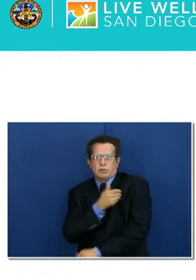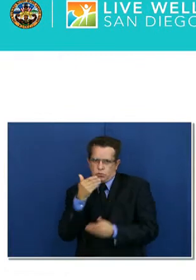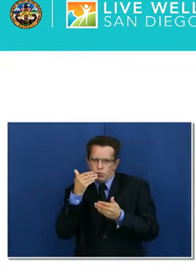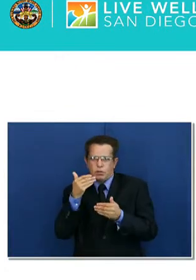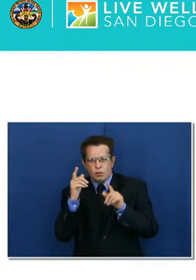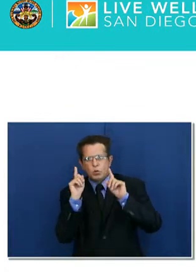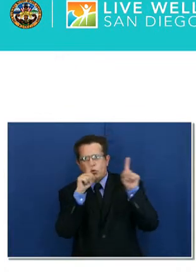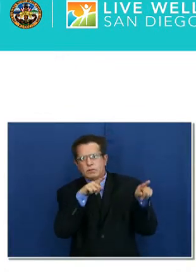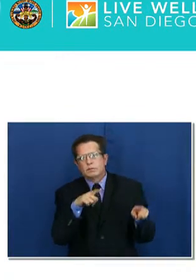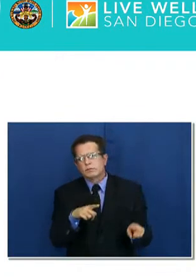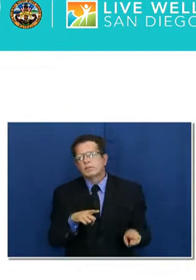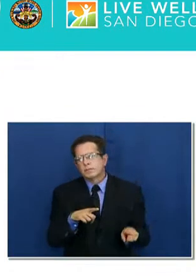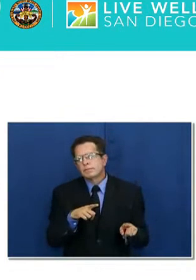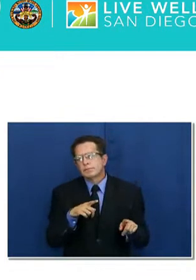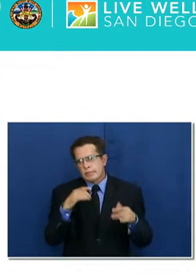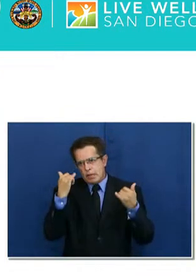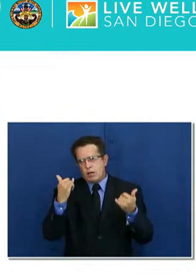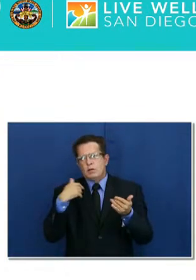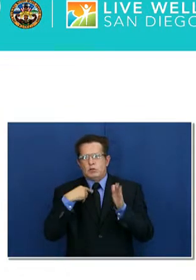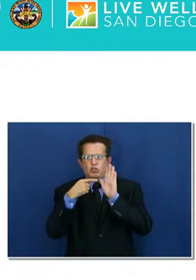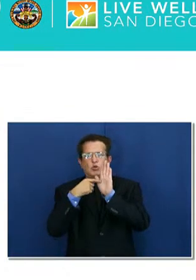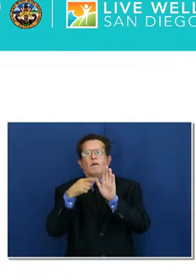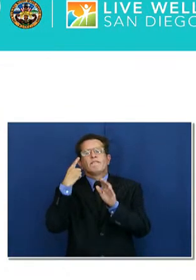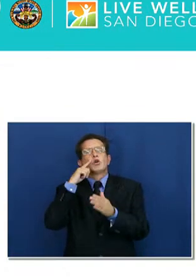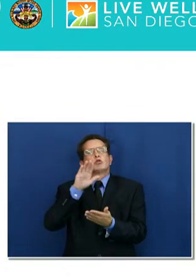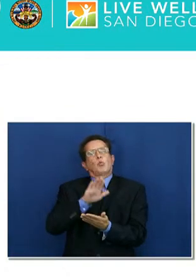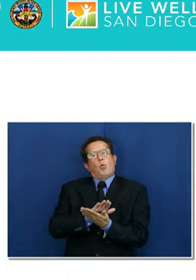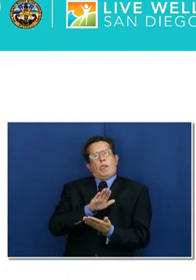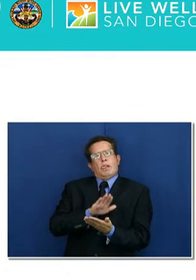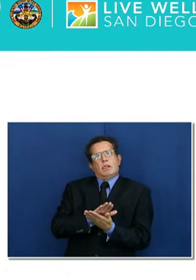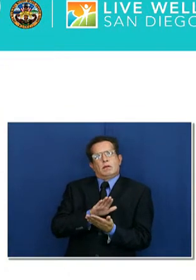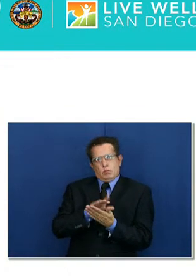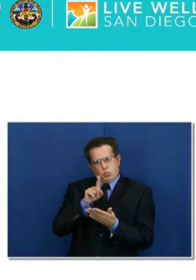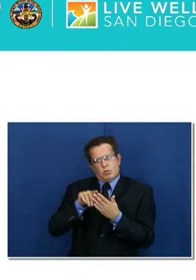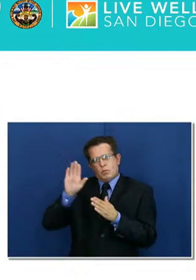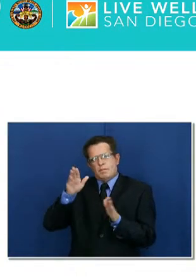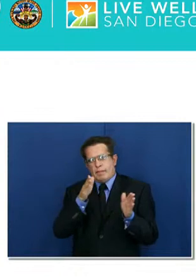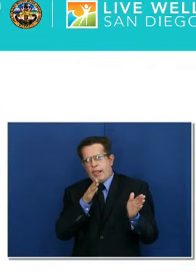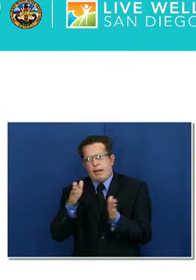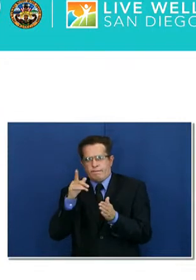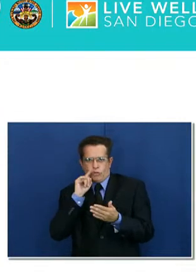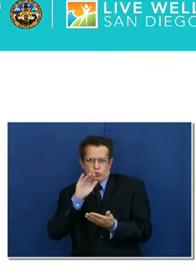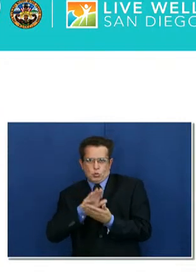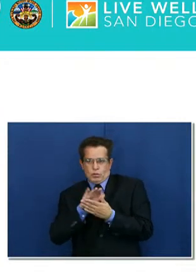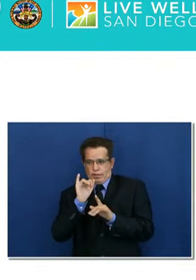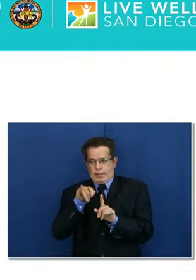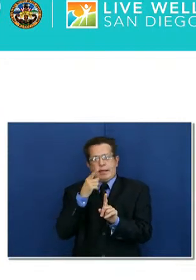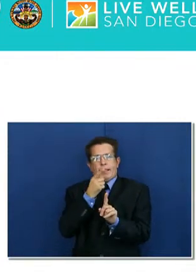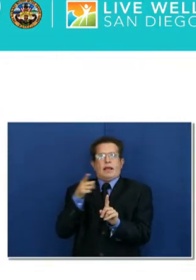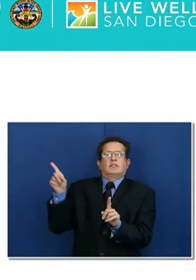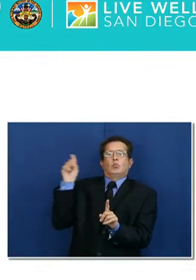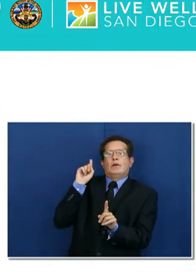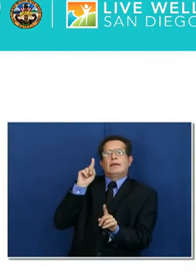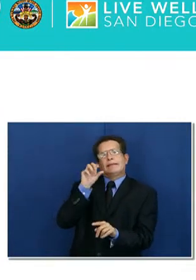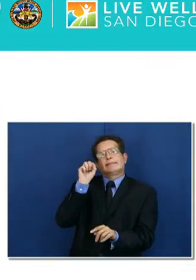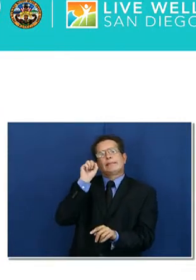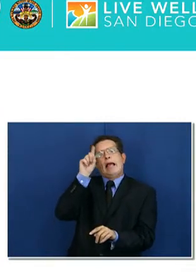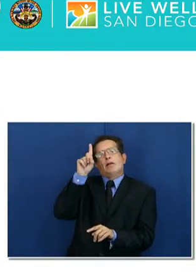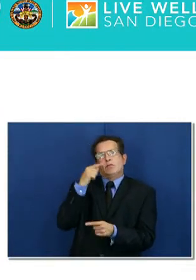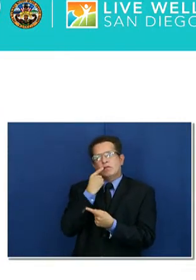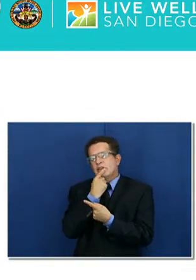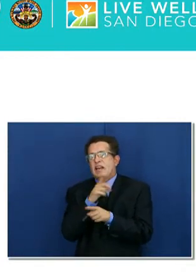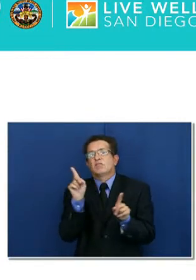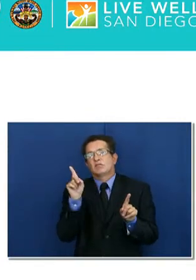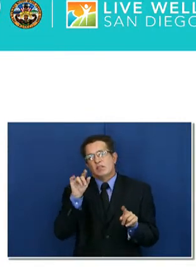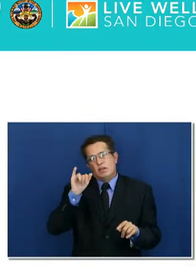Now, moving to information about schools in the next slide. Last week, the San Diego County Office of Education updated their